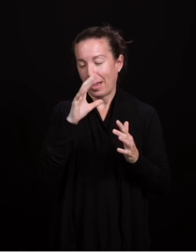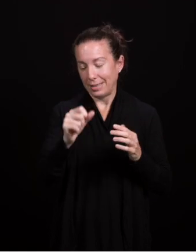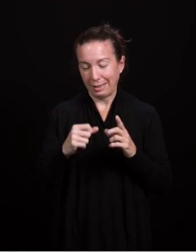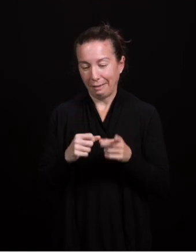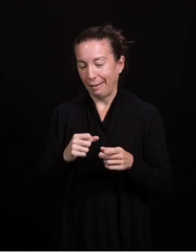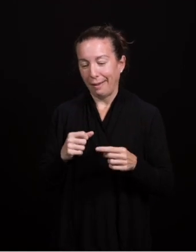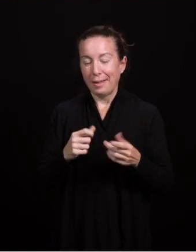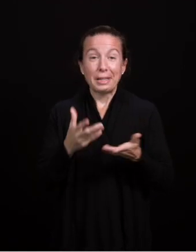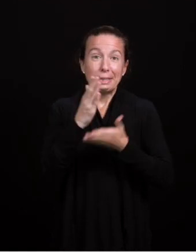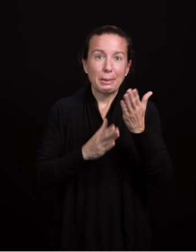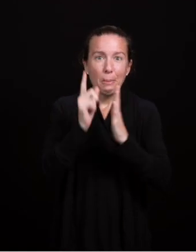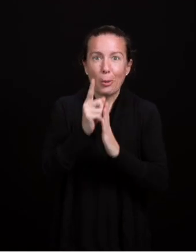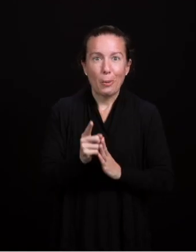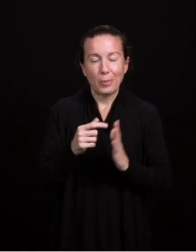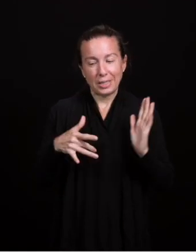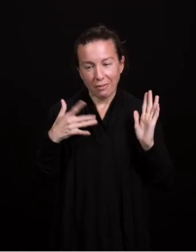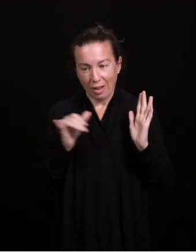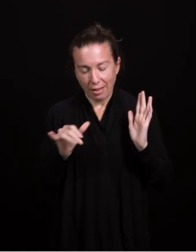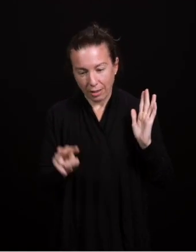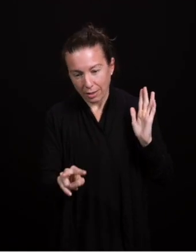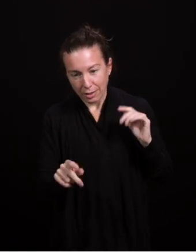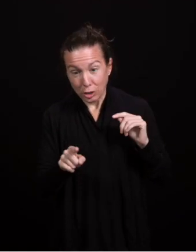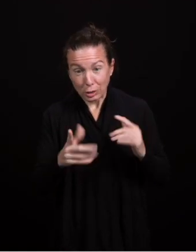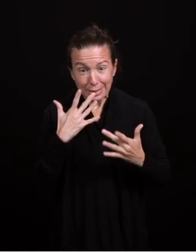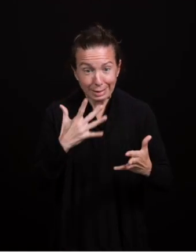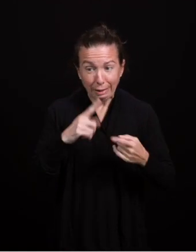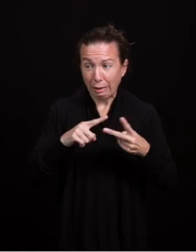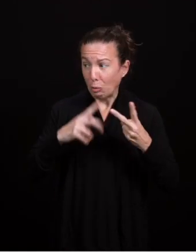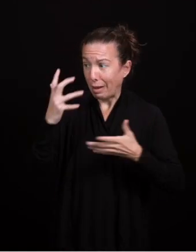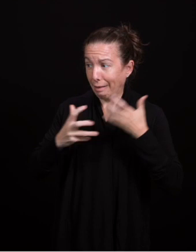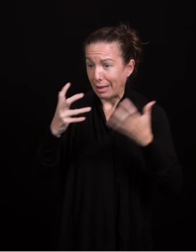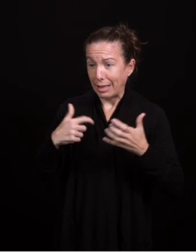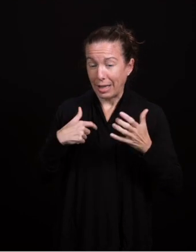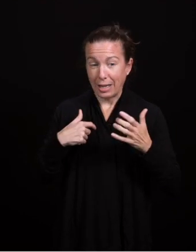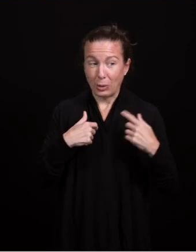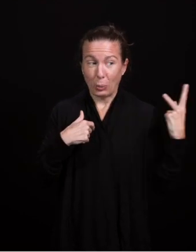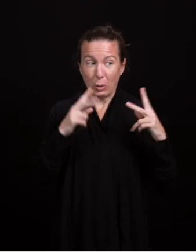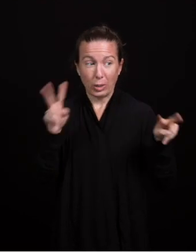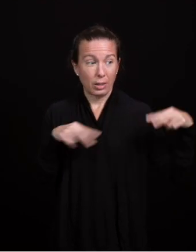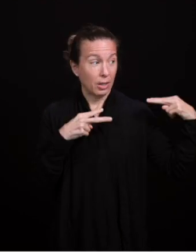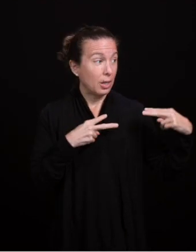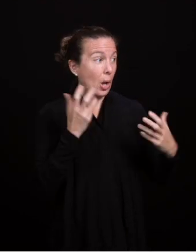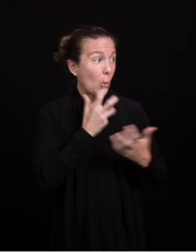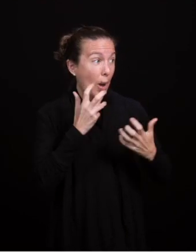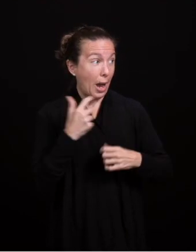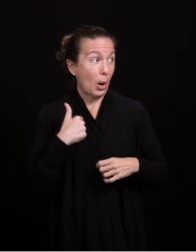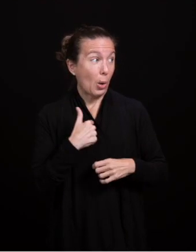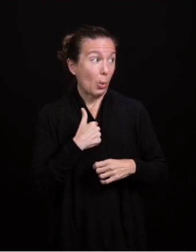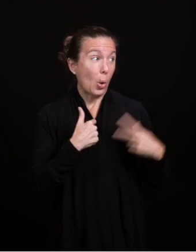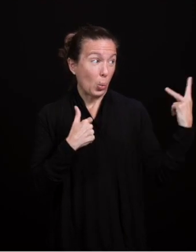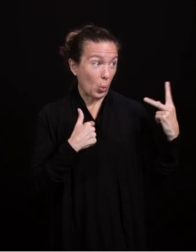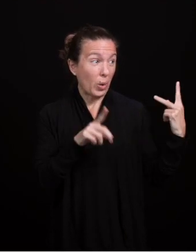just be so, so much like singing or yelling or something, and we would stop and look at each other and say, we worked really hard to make